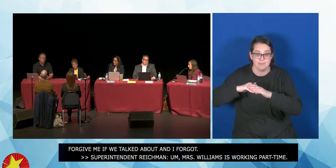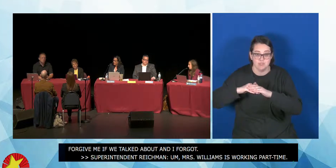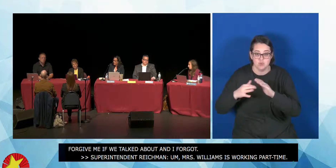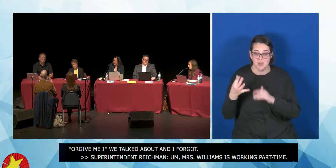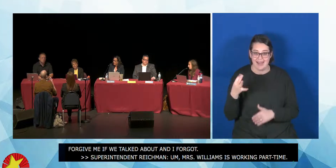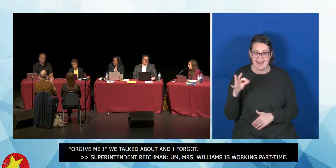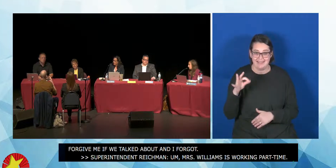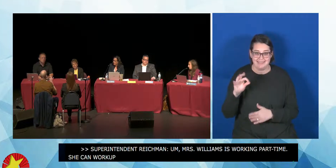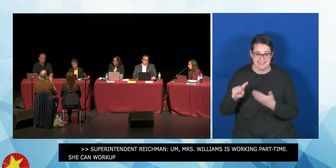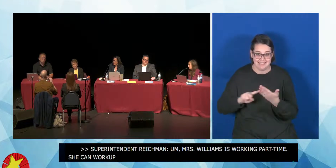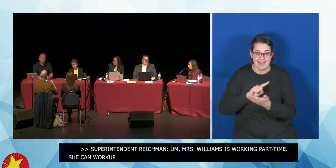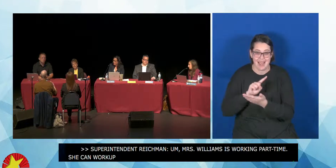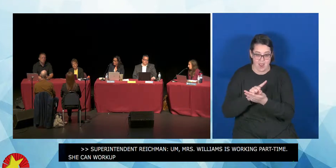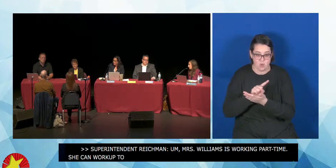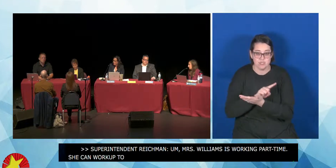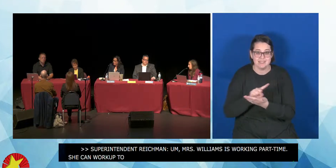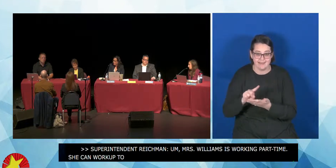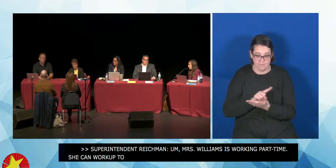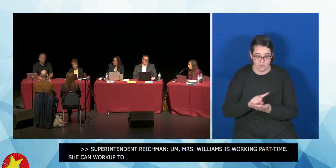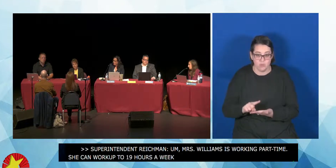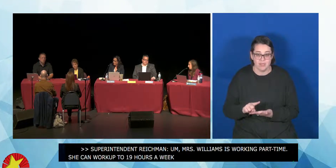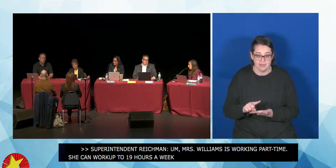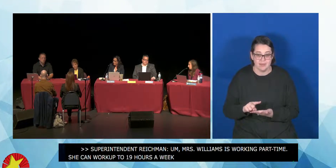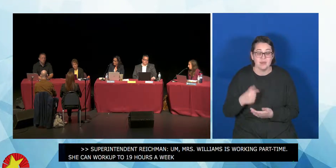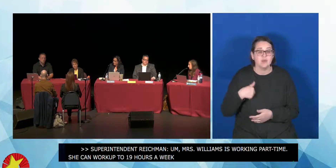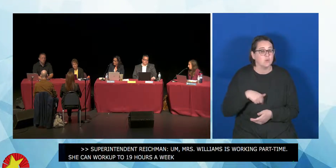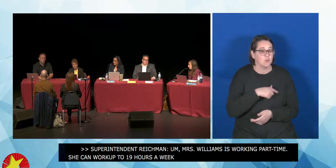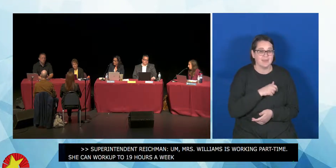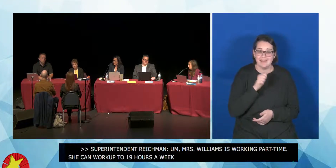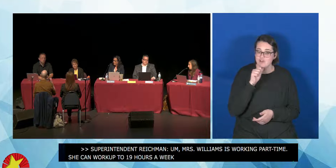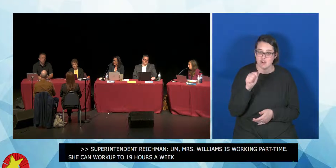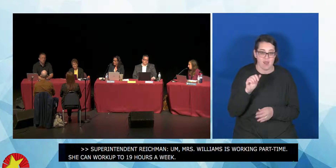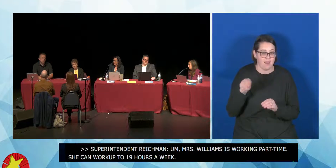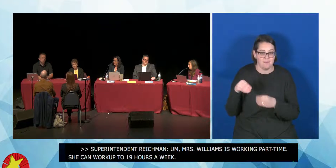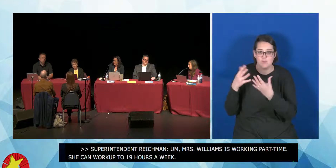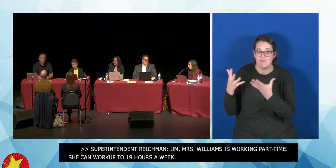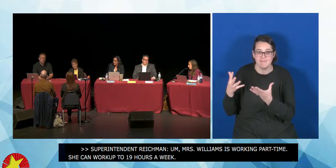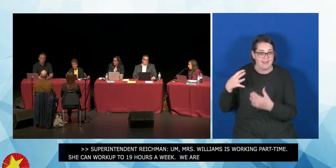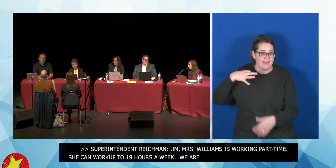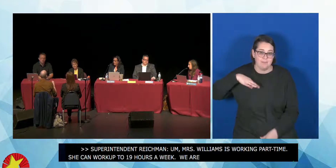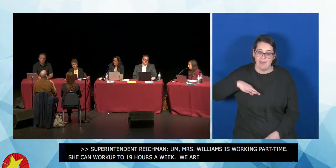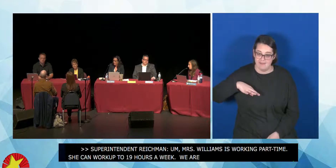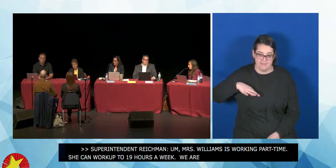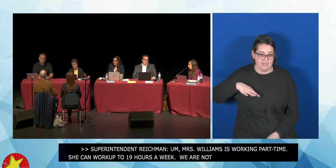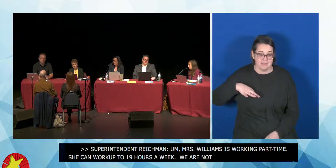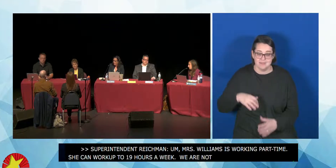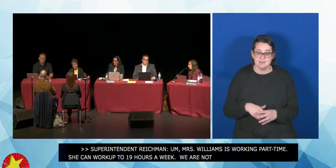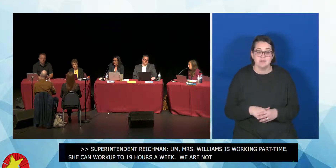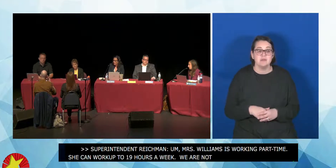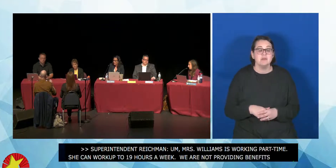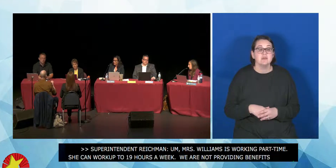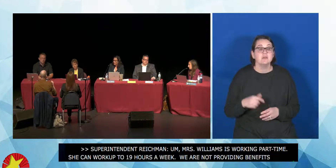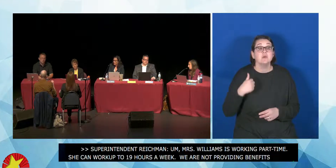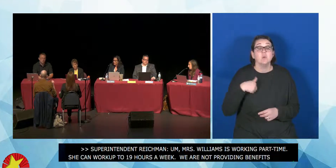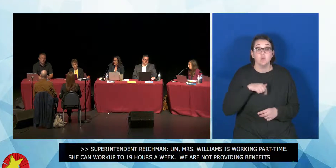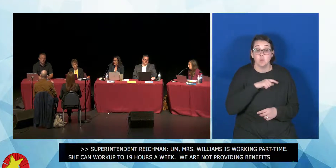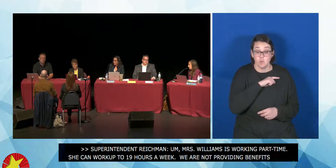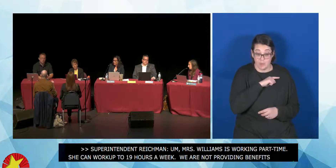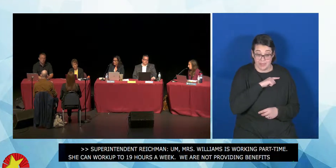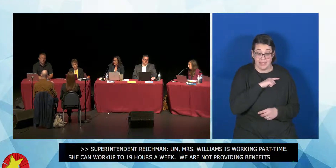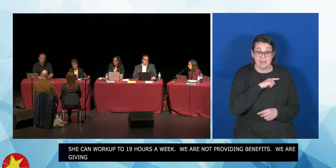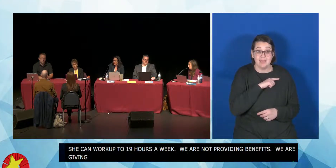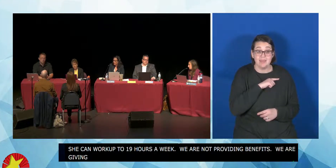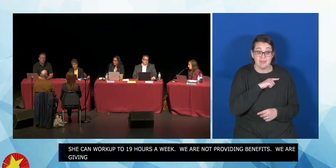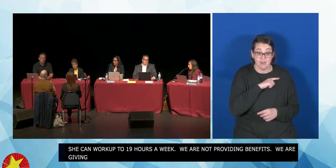week. We are not providing benefits. We are giving her a